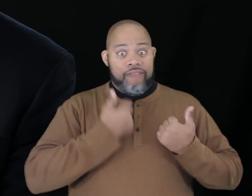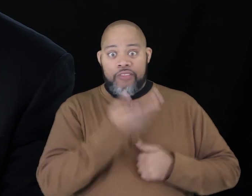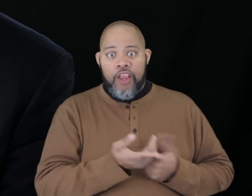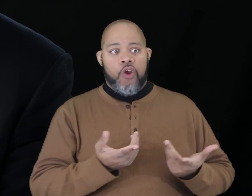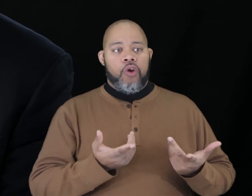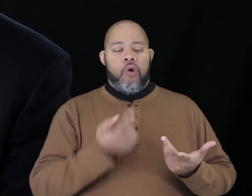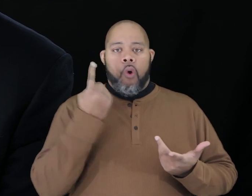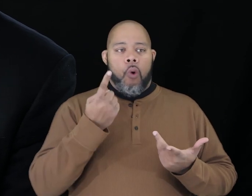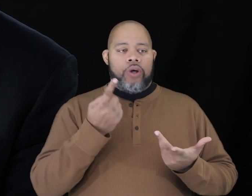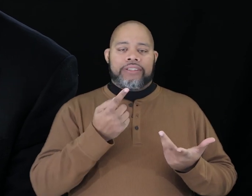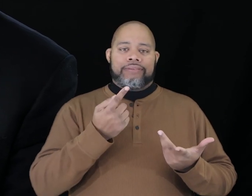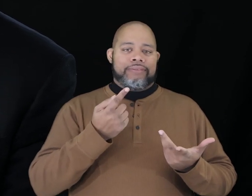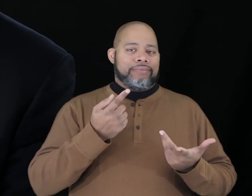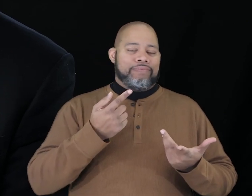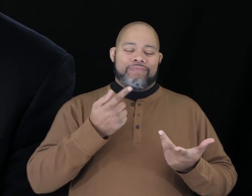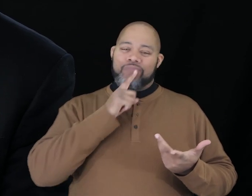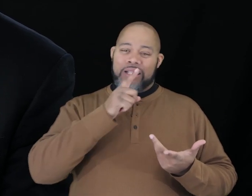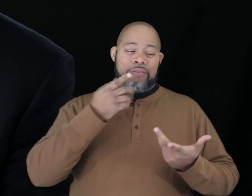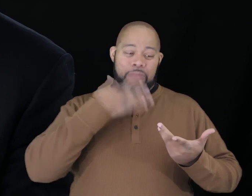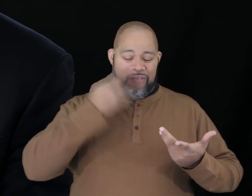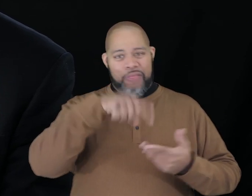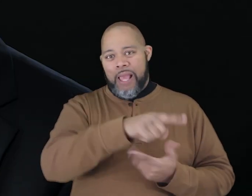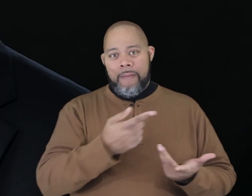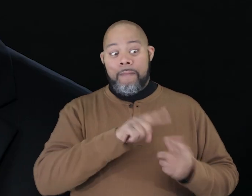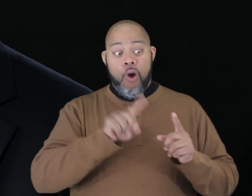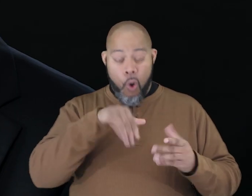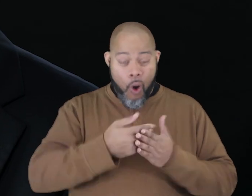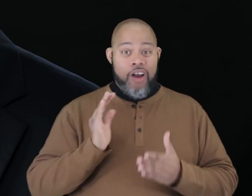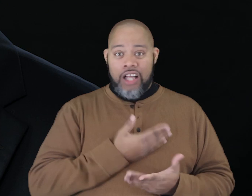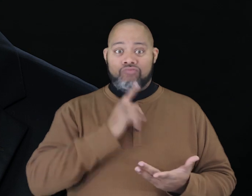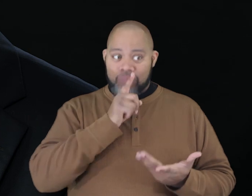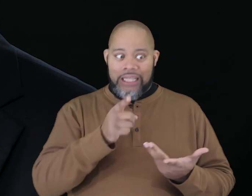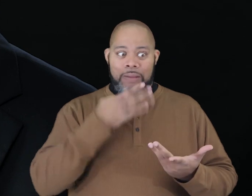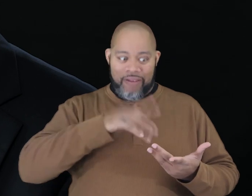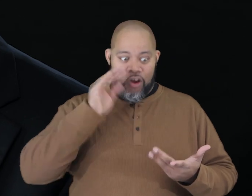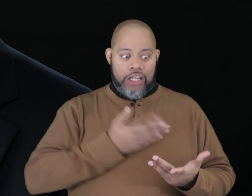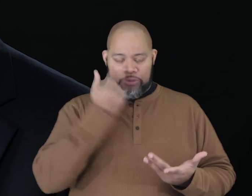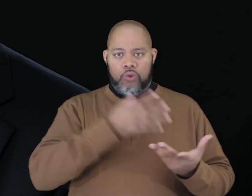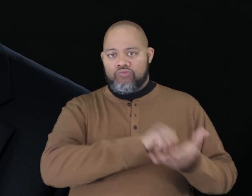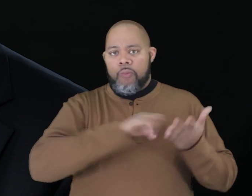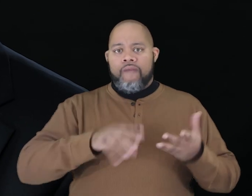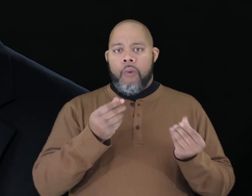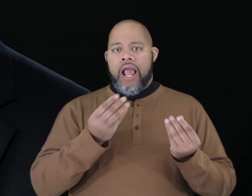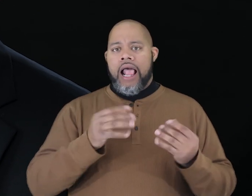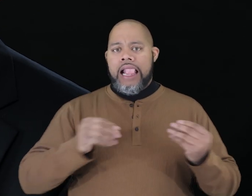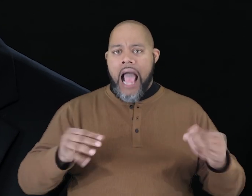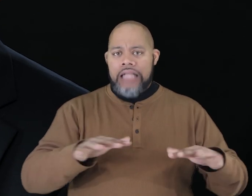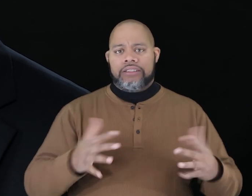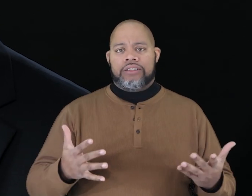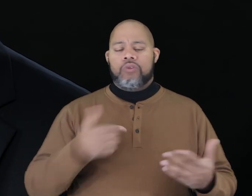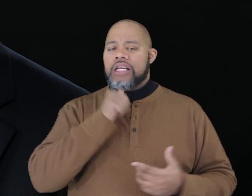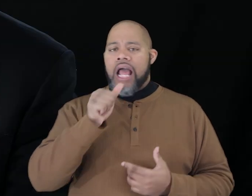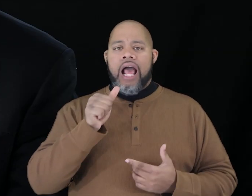now, regrettably, the people who live there are paying a price. But ultimately, we're all paying a price for removing these wetlands